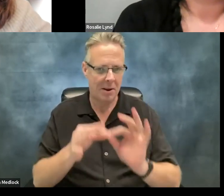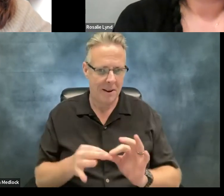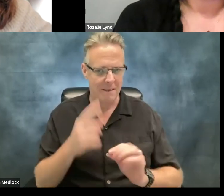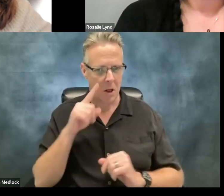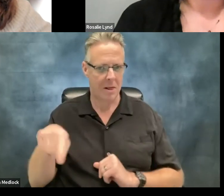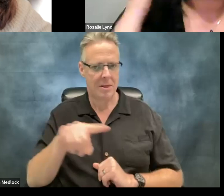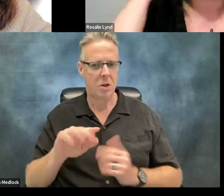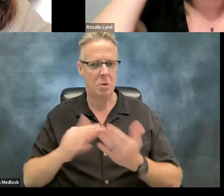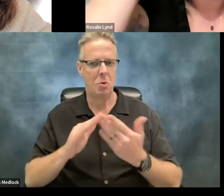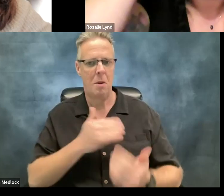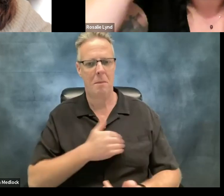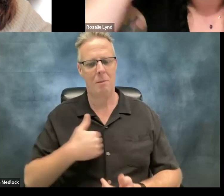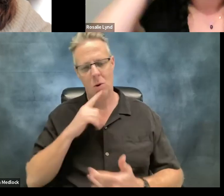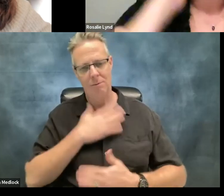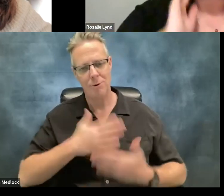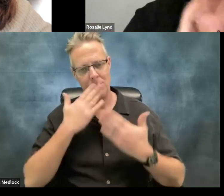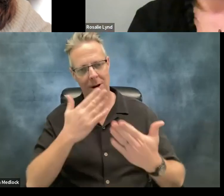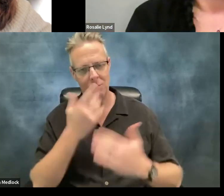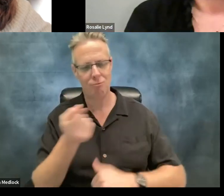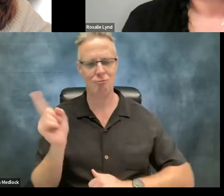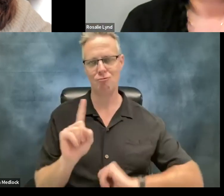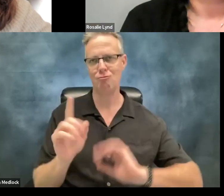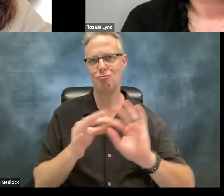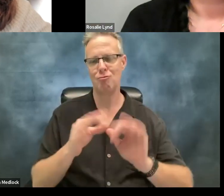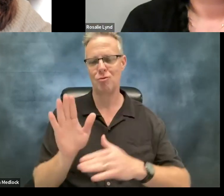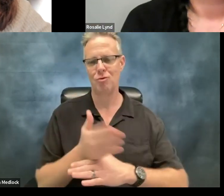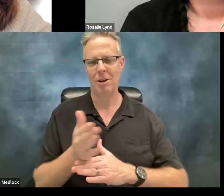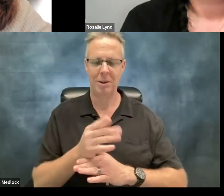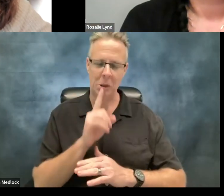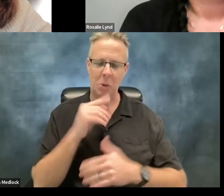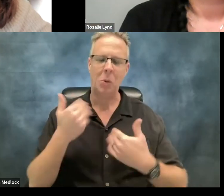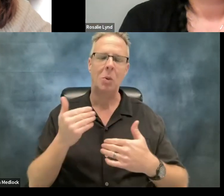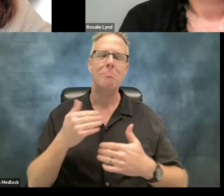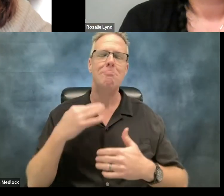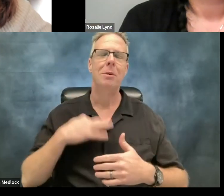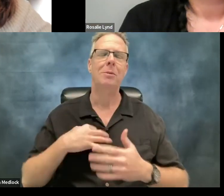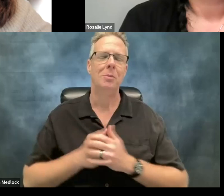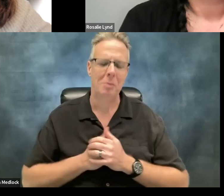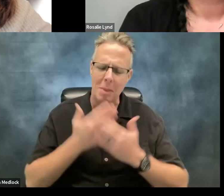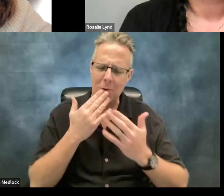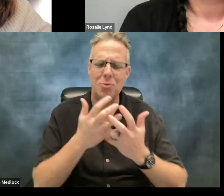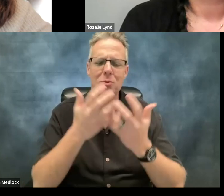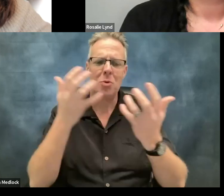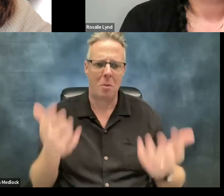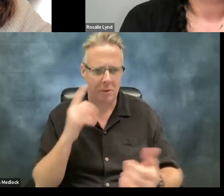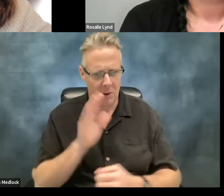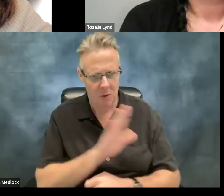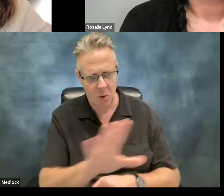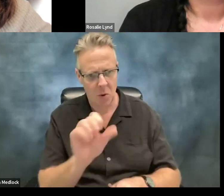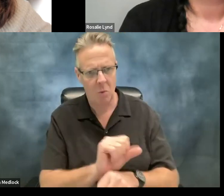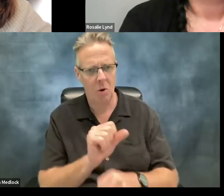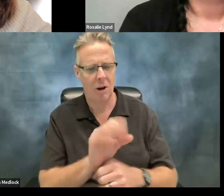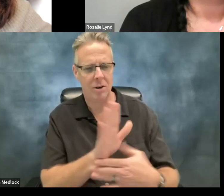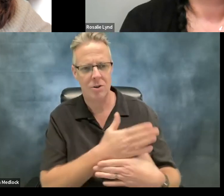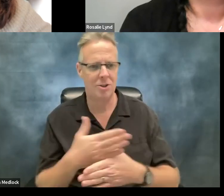members of appreciation for you coming and sharing. I think this is an incredibly meaningful. We're so grateful to you for the work that you do and for sharing it with